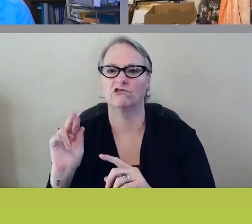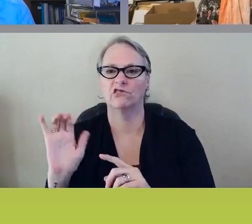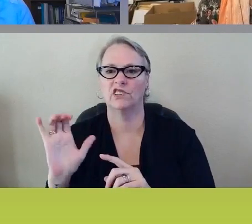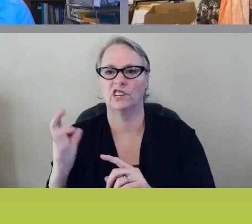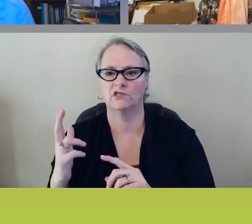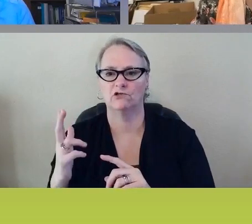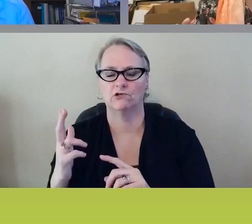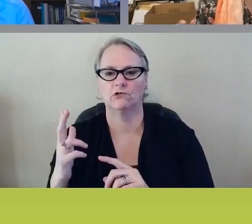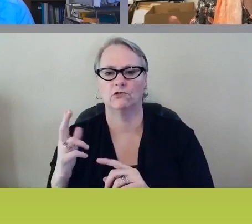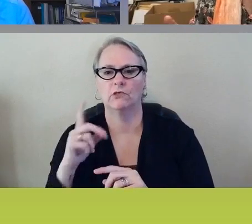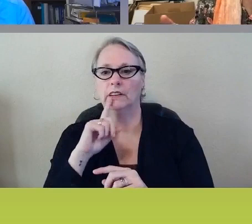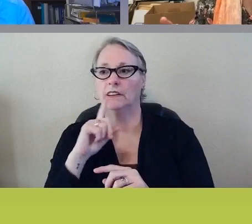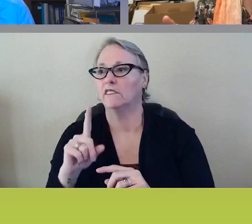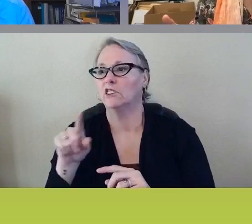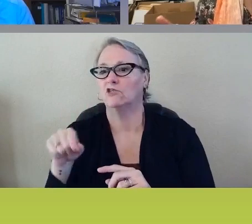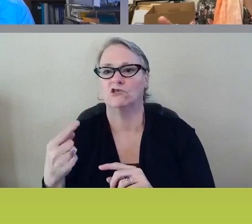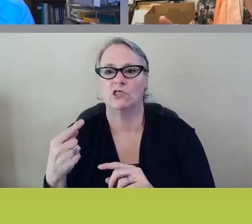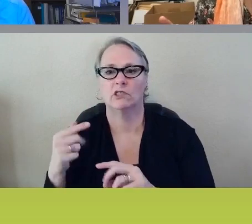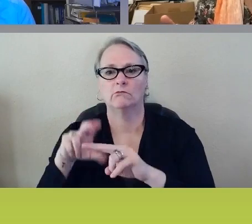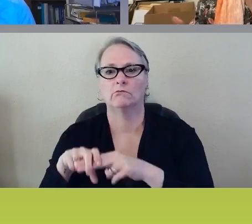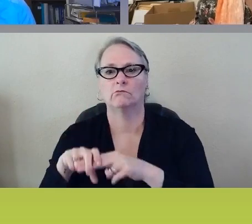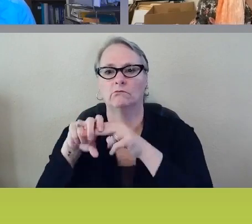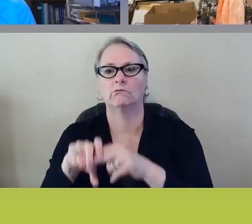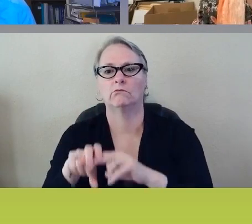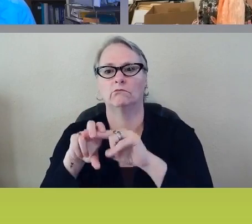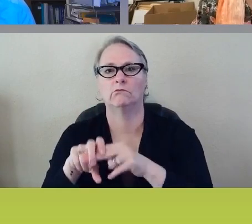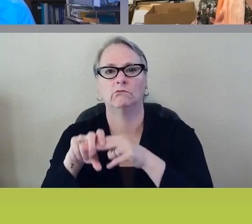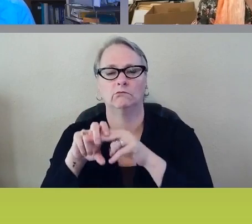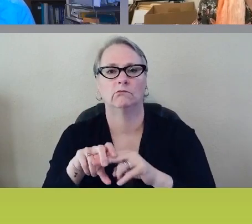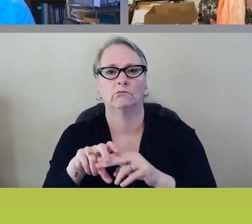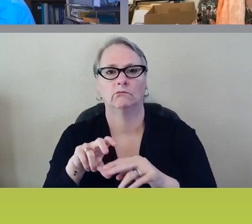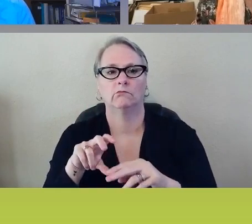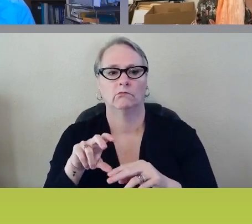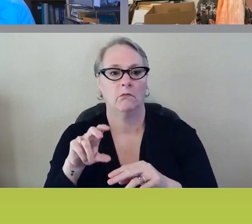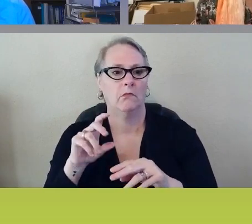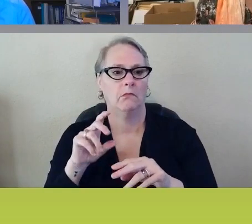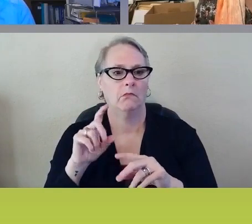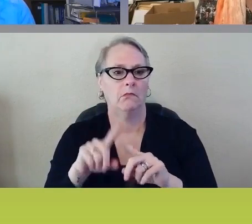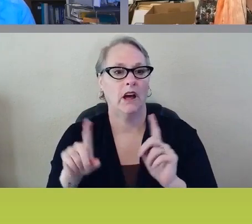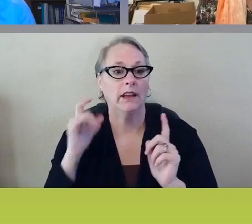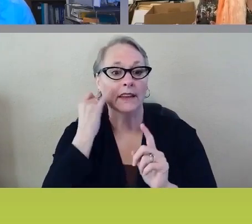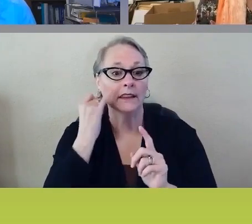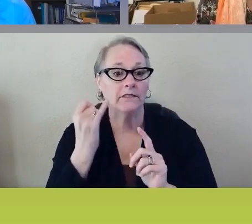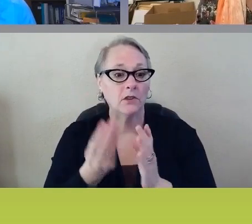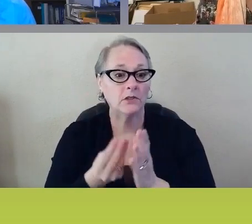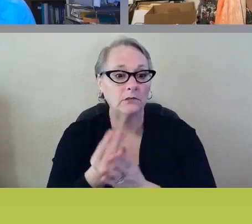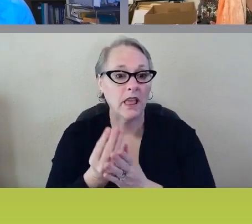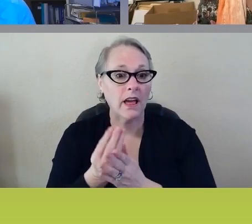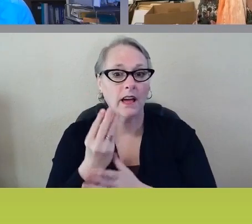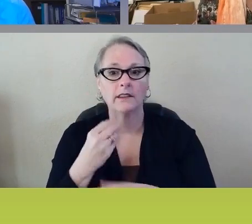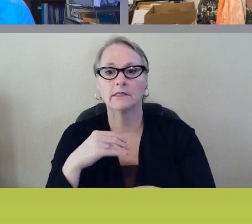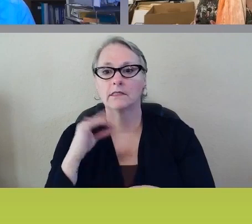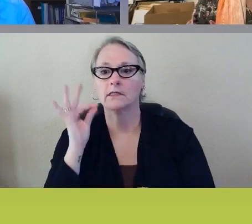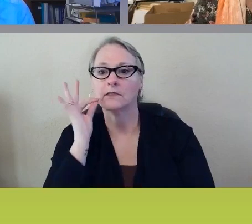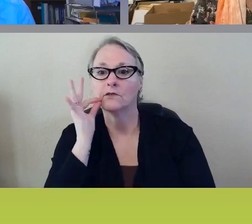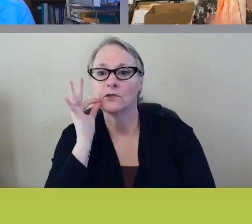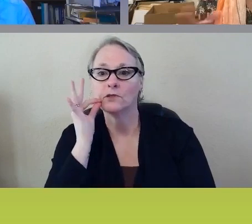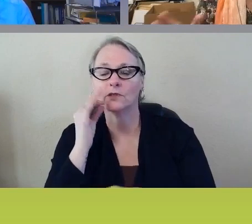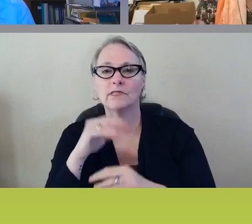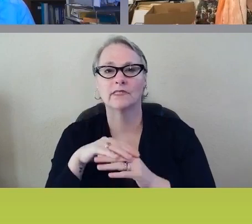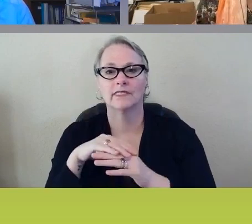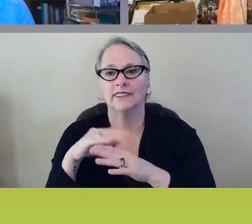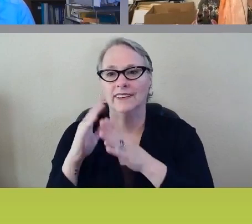chips, there is not much to do. But if there are plants and fruits and leaves and